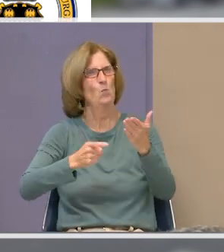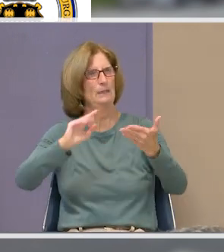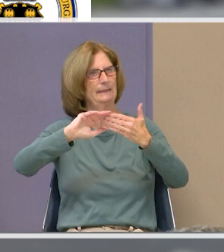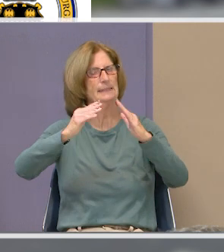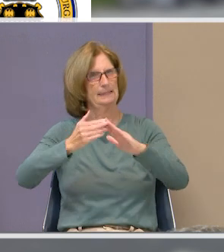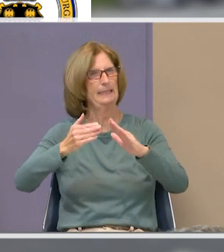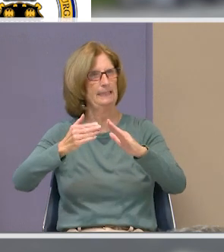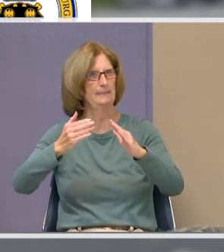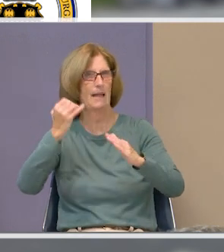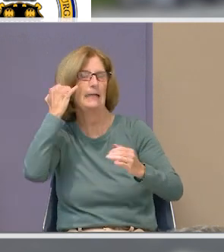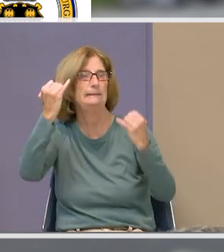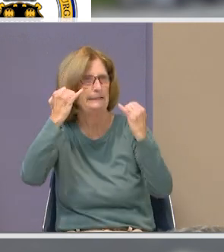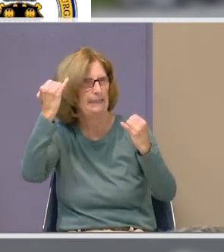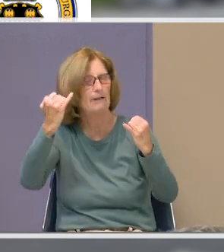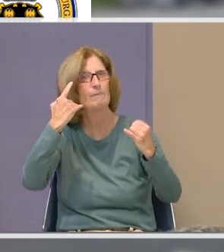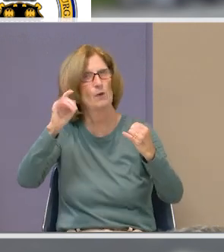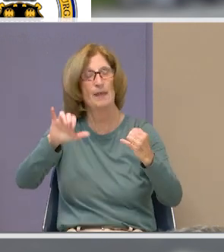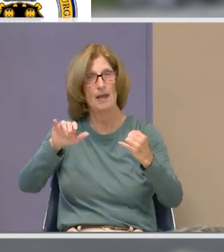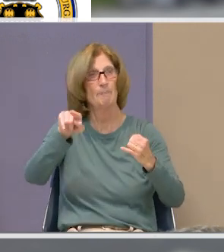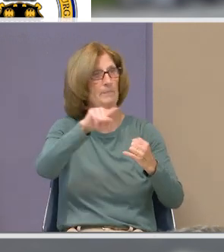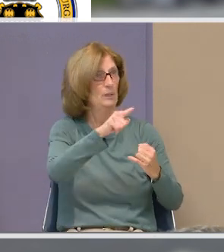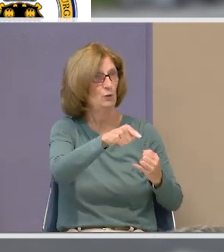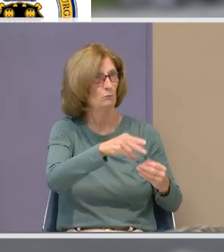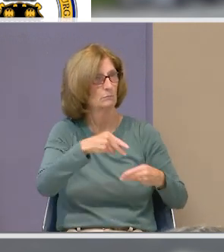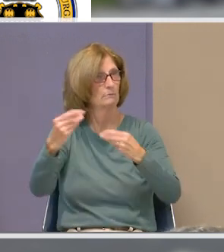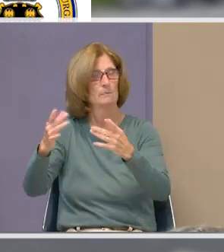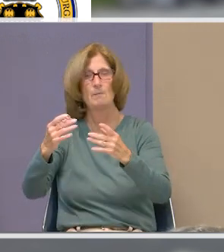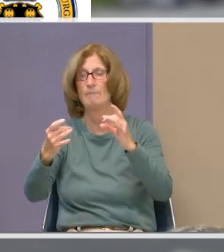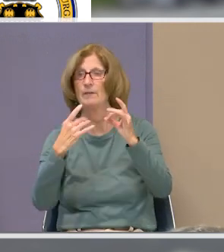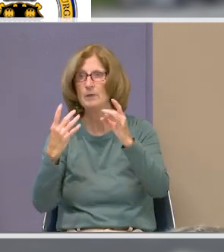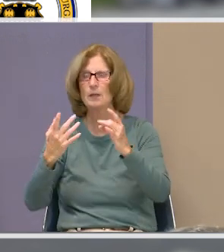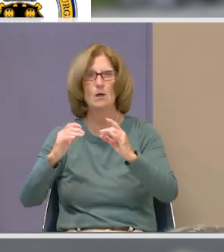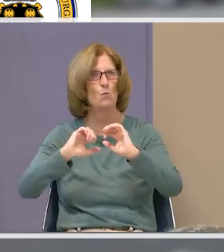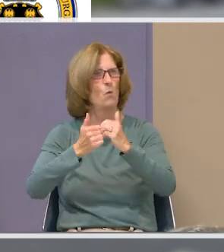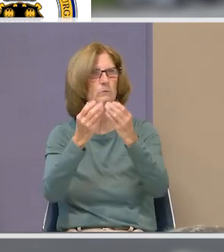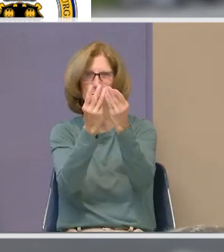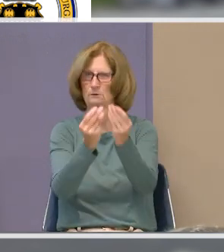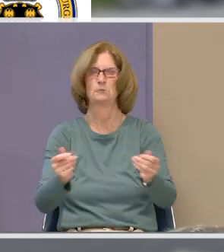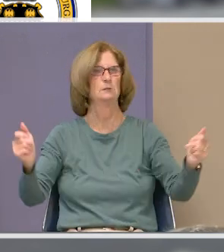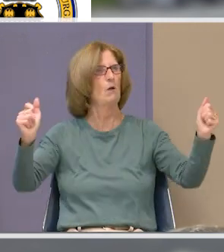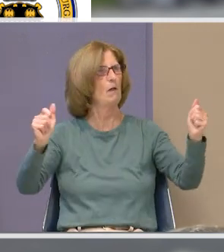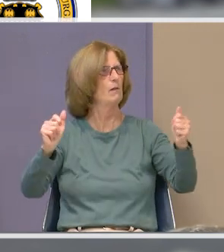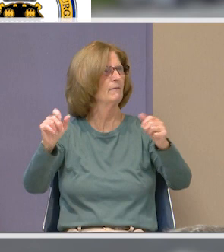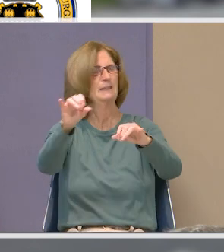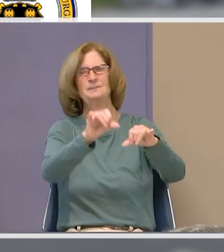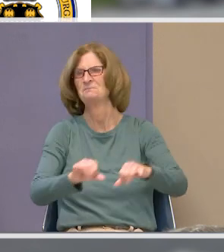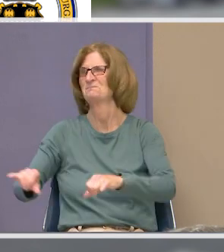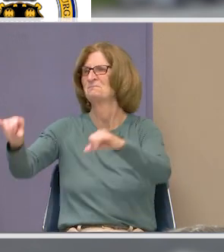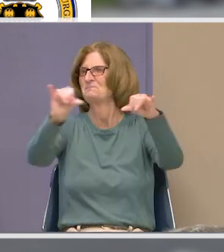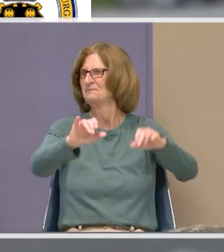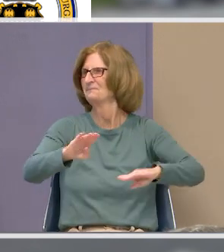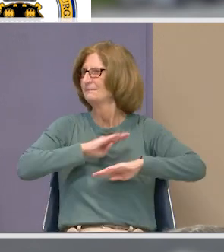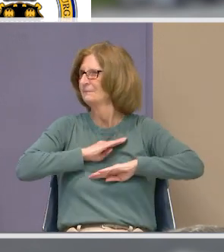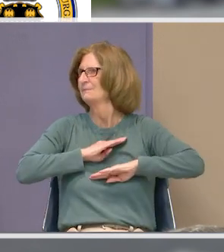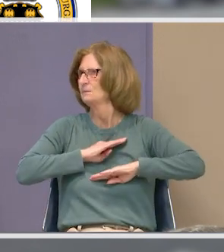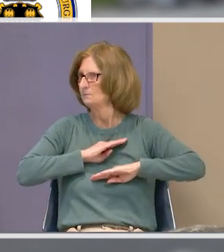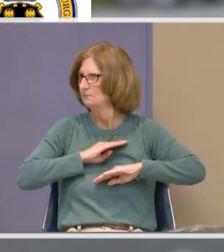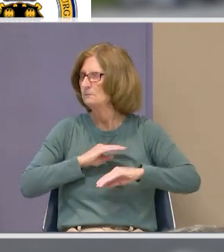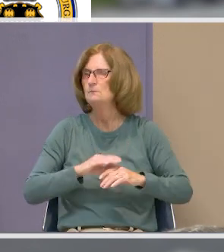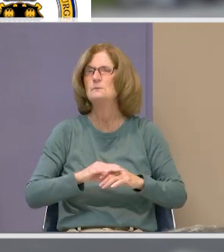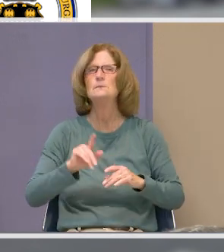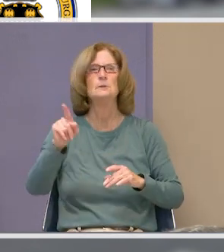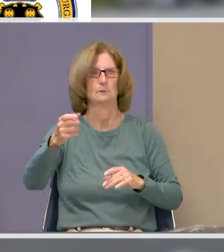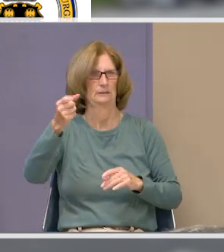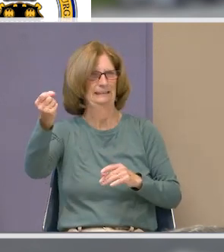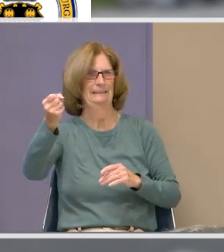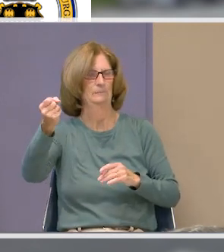feedback, and we can hopefully settle the disagreements over the course of the project. Again, we're going to save